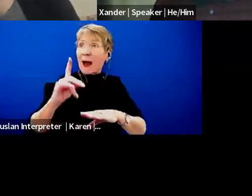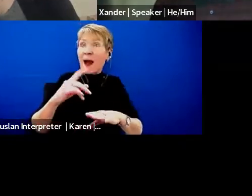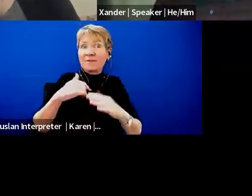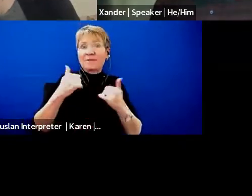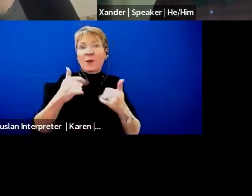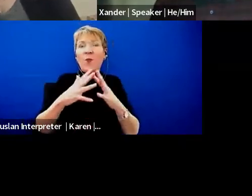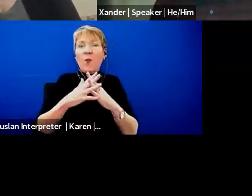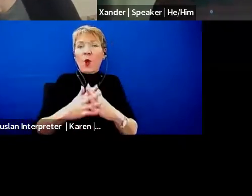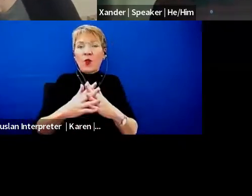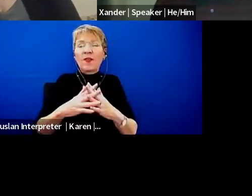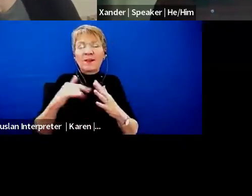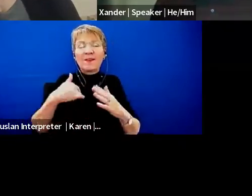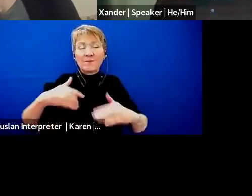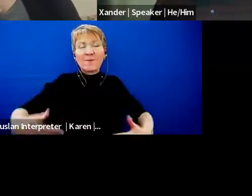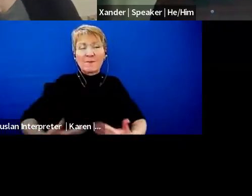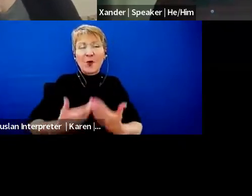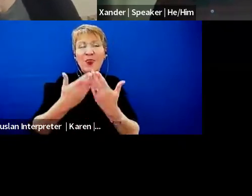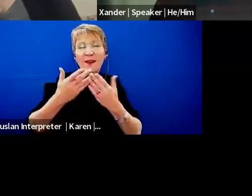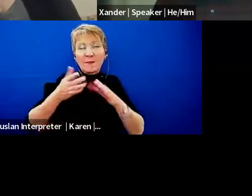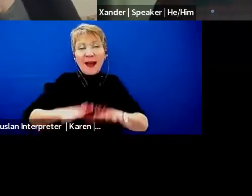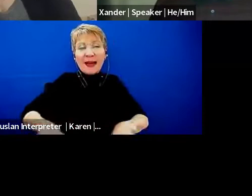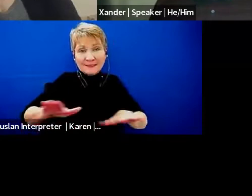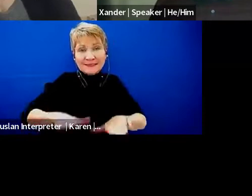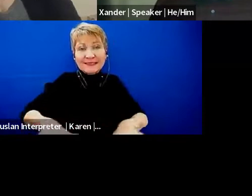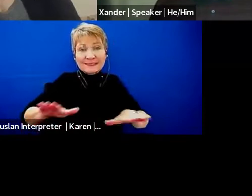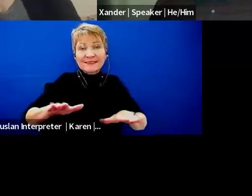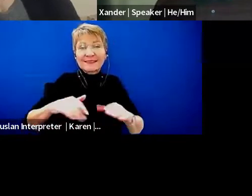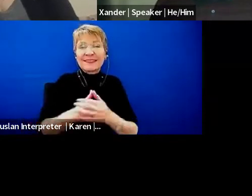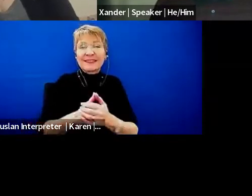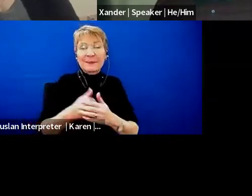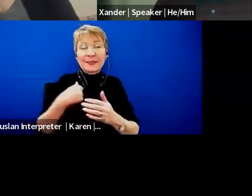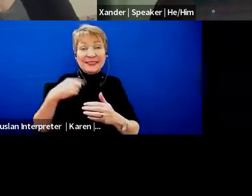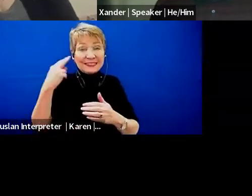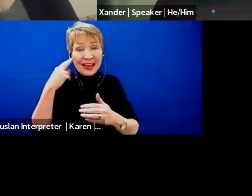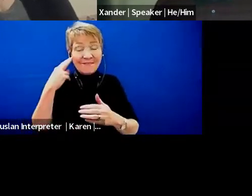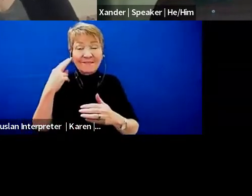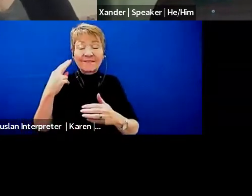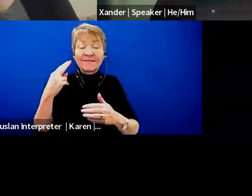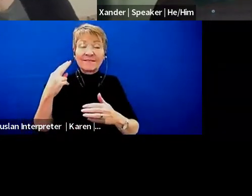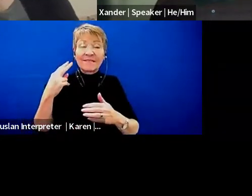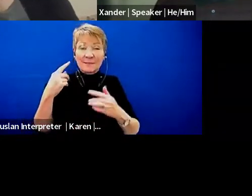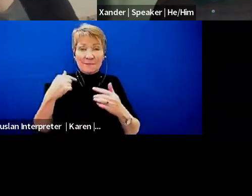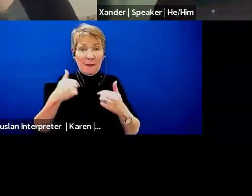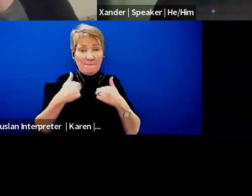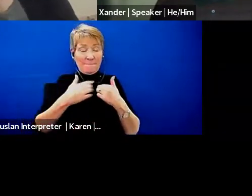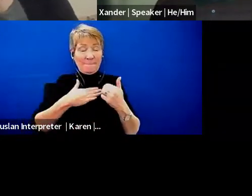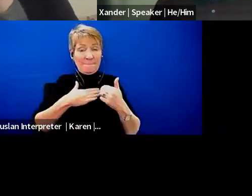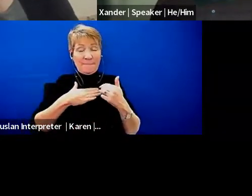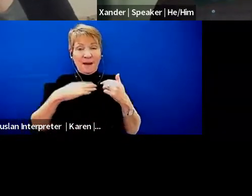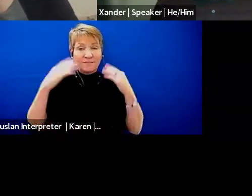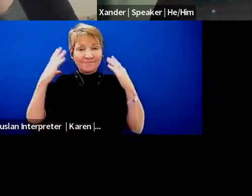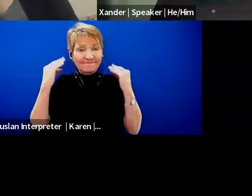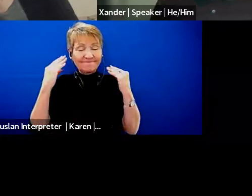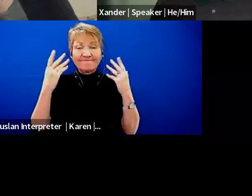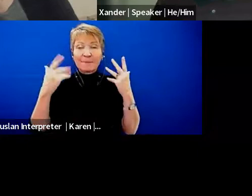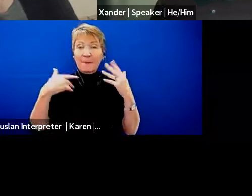birthday parties. You know, being a deaf person and the type of deafness that I have, you know,